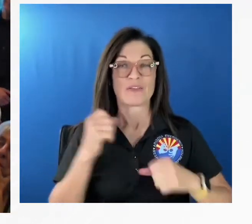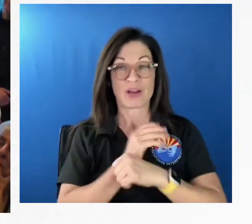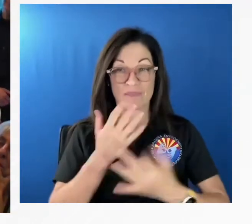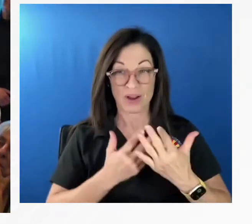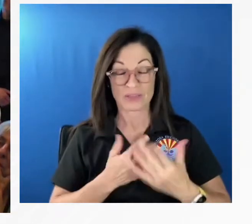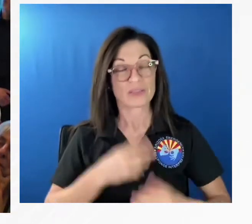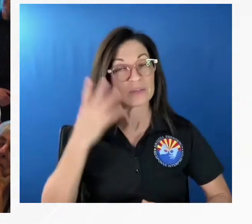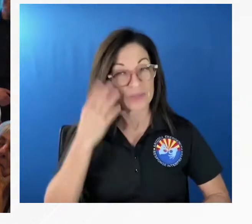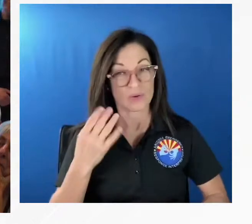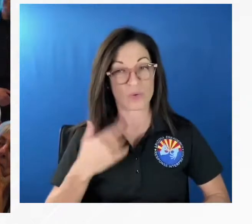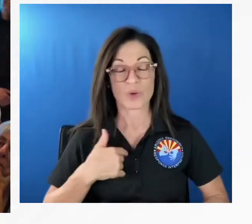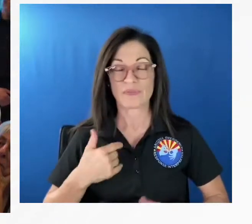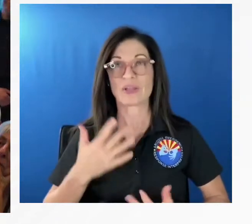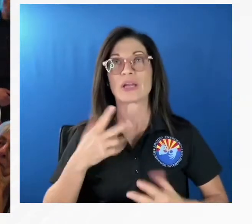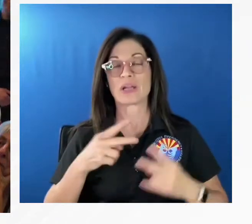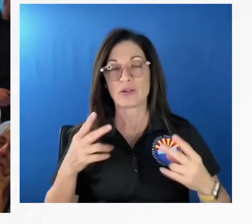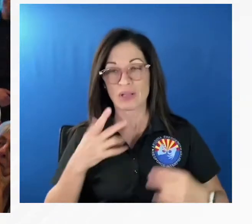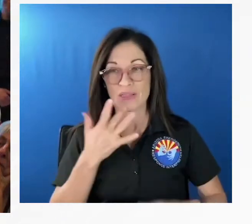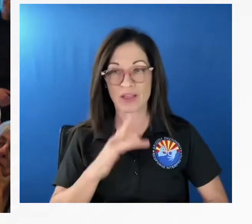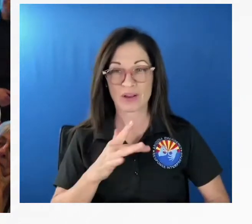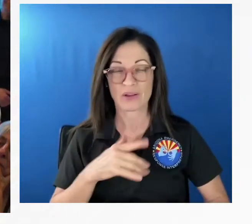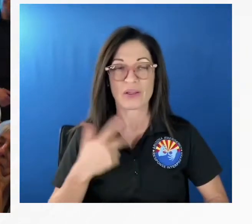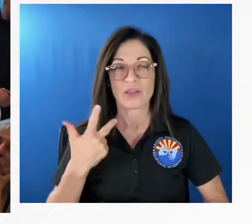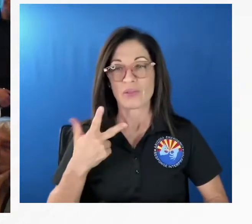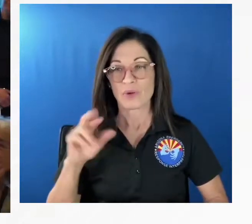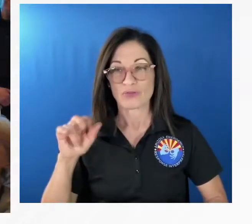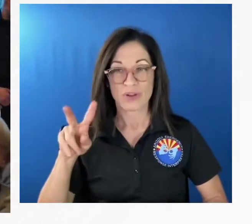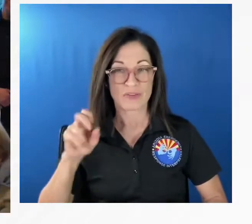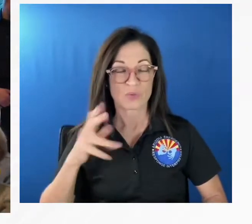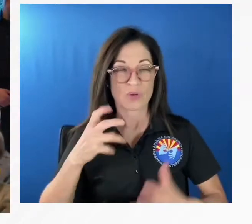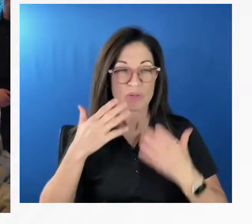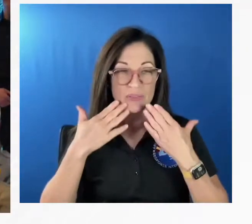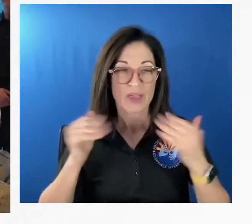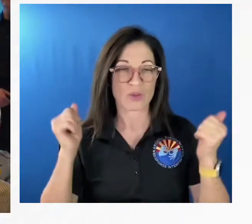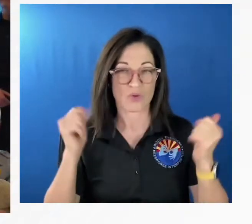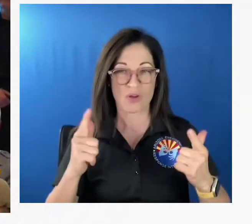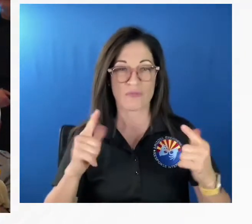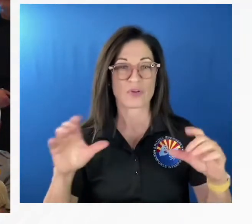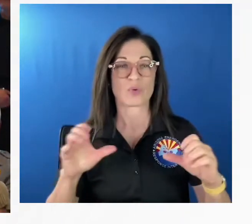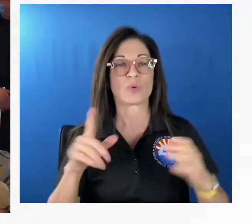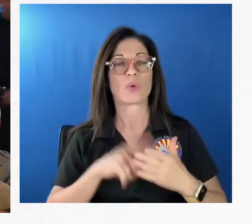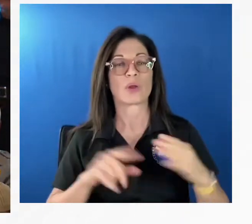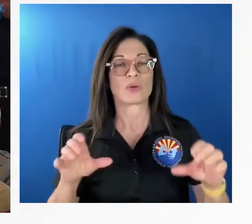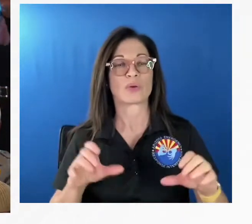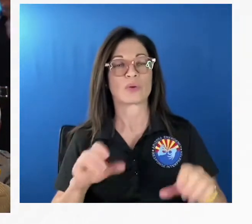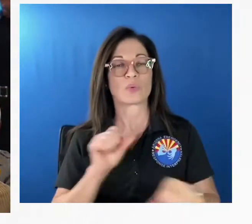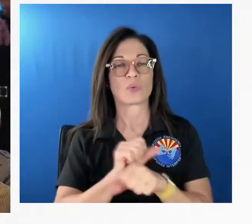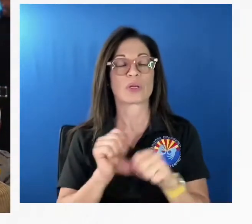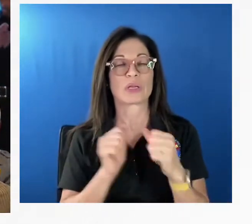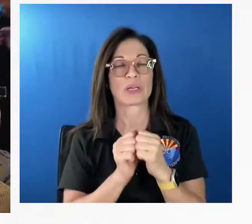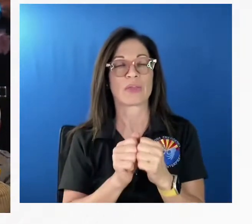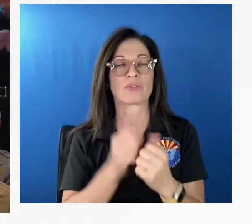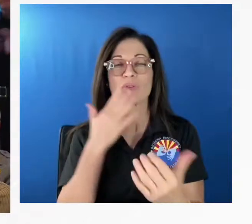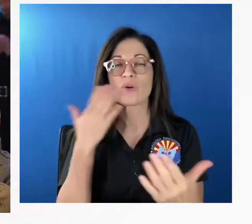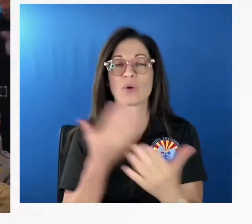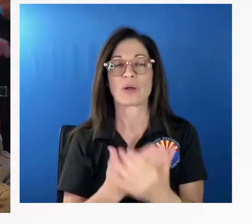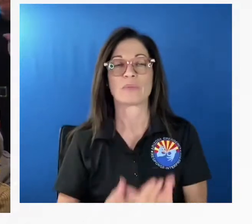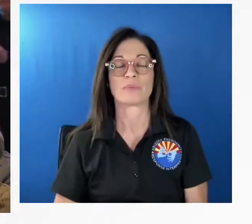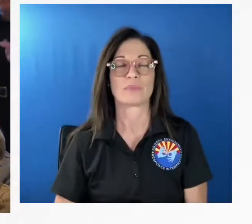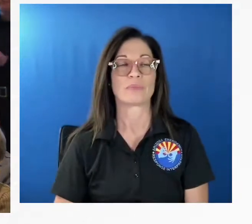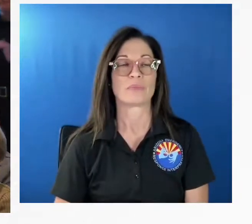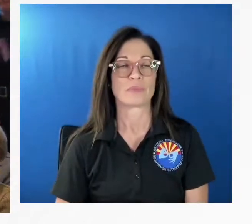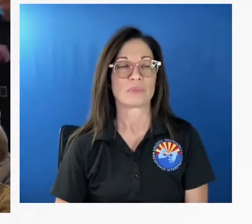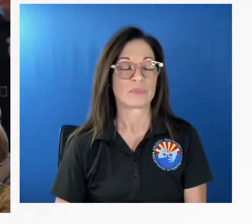lucky. And I just Three Rivers wants to thank all of you for doing what you do and working together so well. Thank you for that.